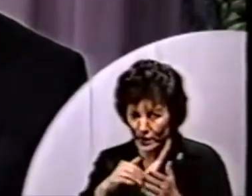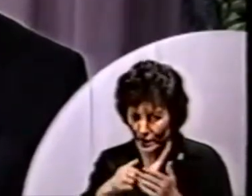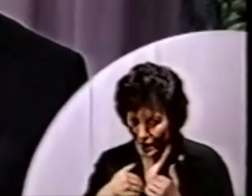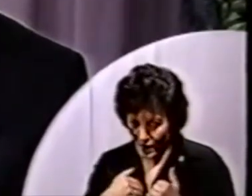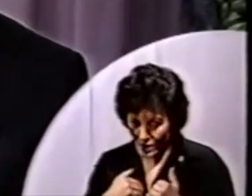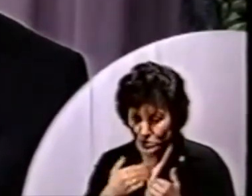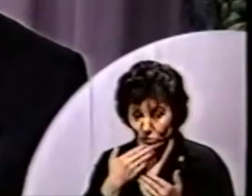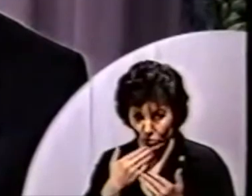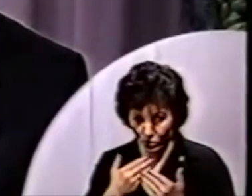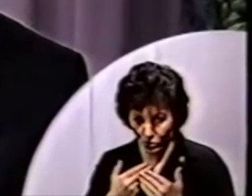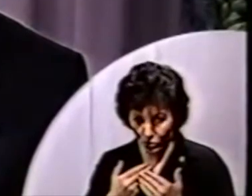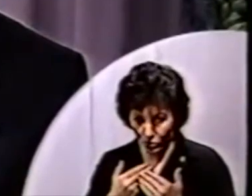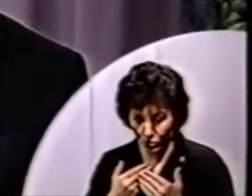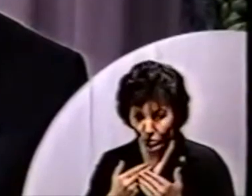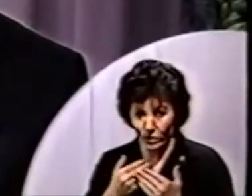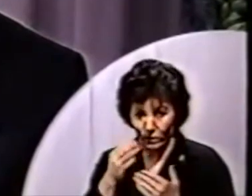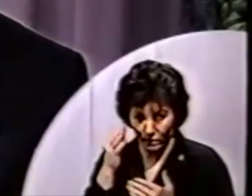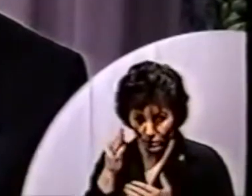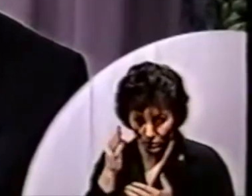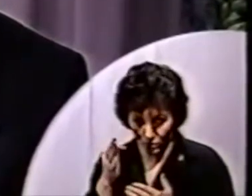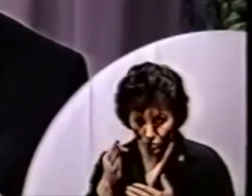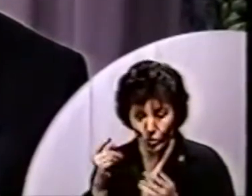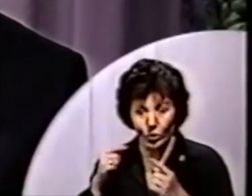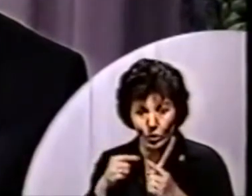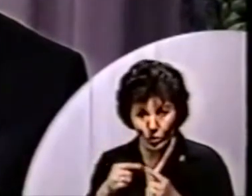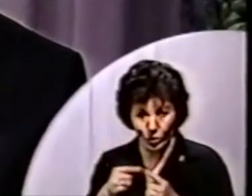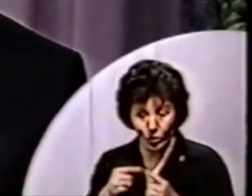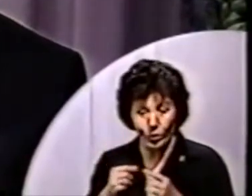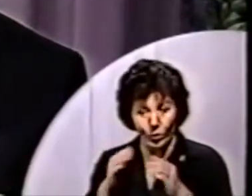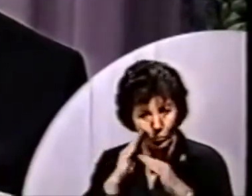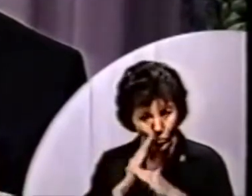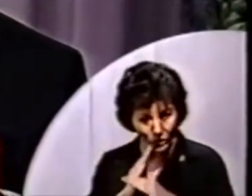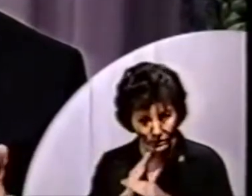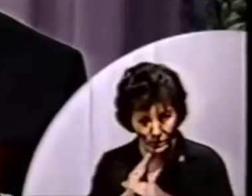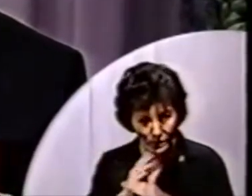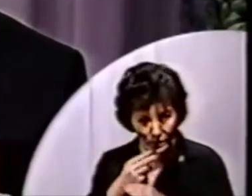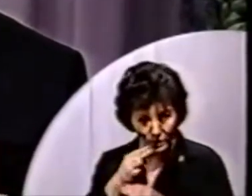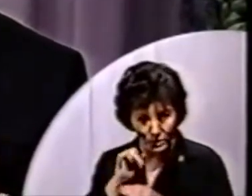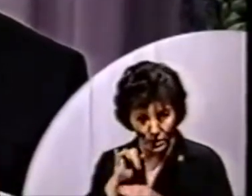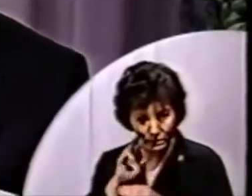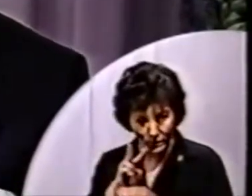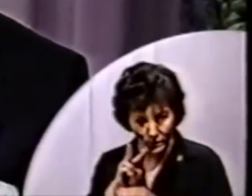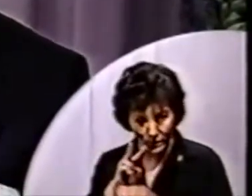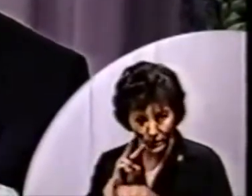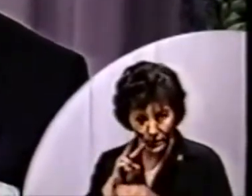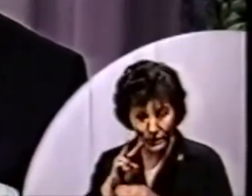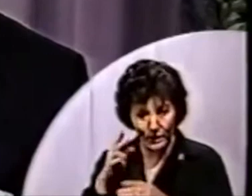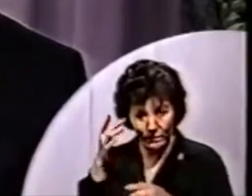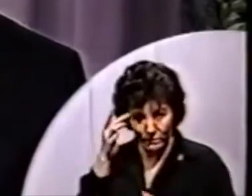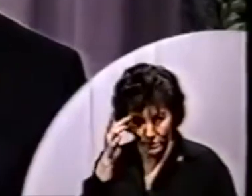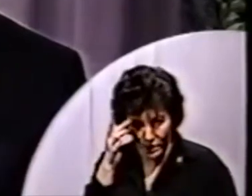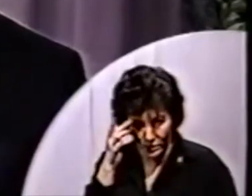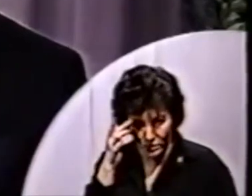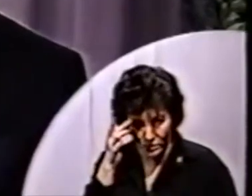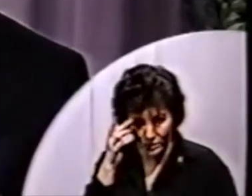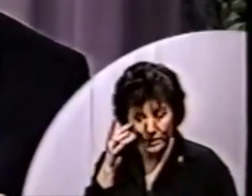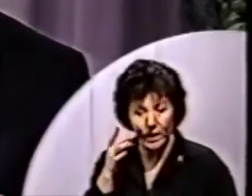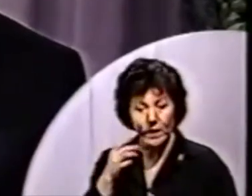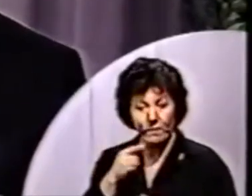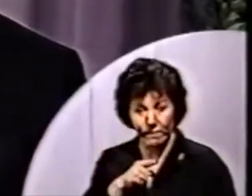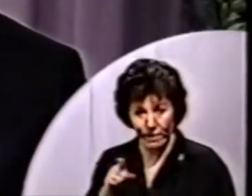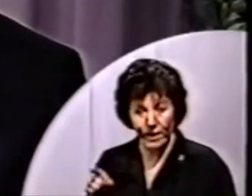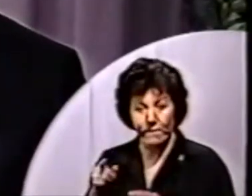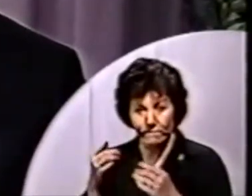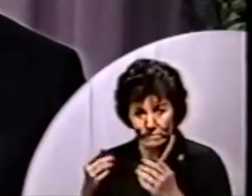potential to prevent HIV infection. And they've done the phase one testing